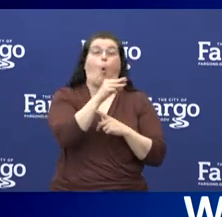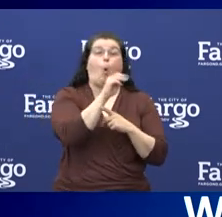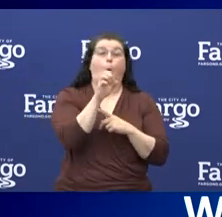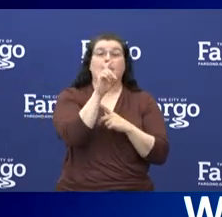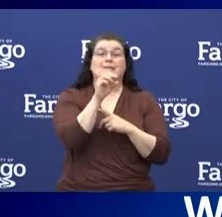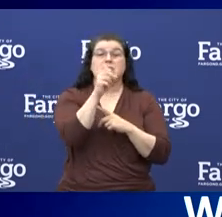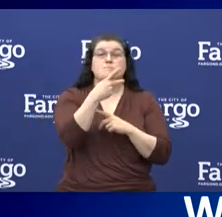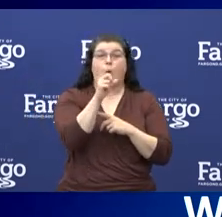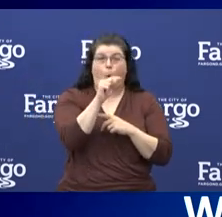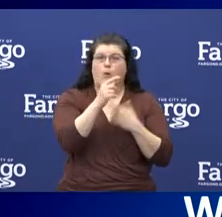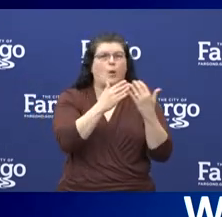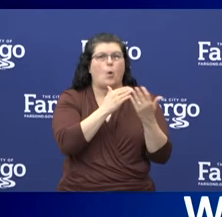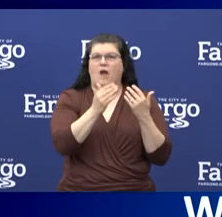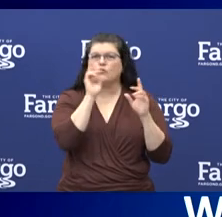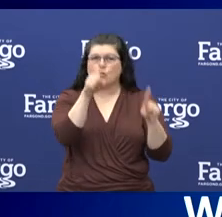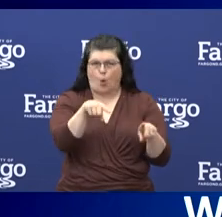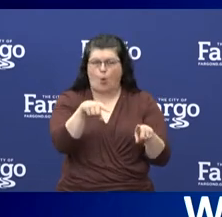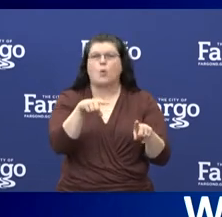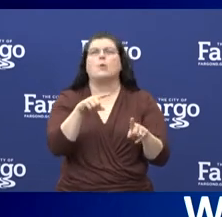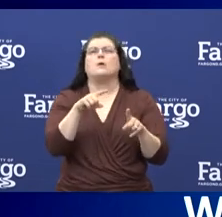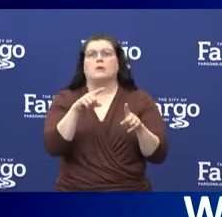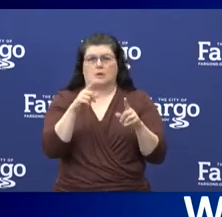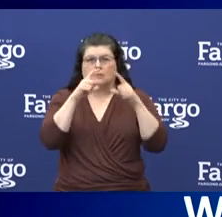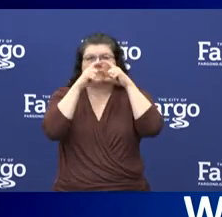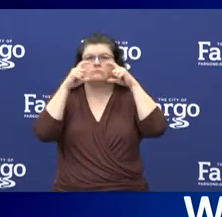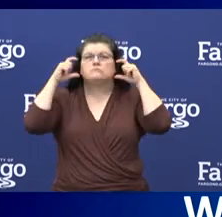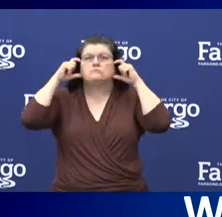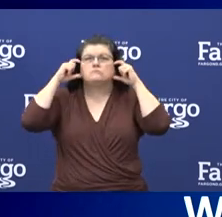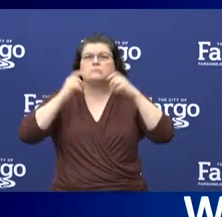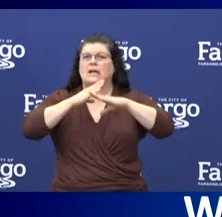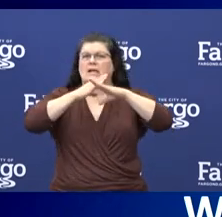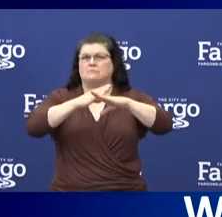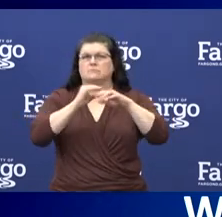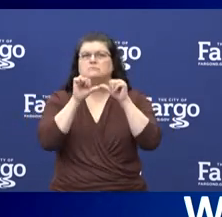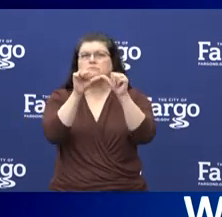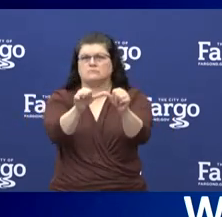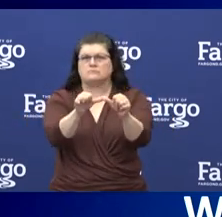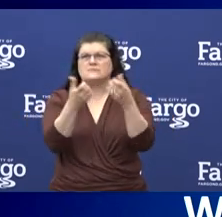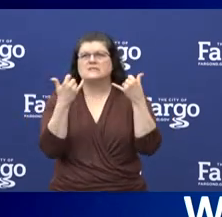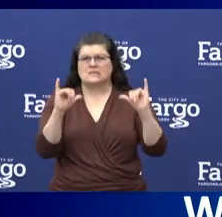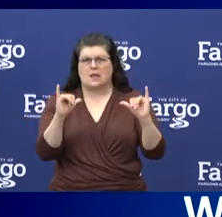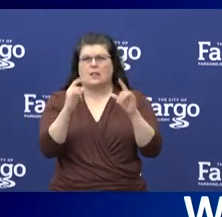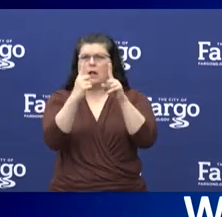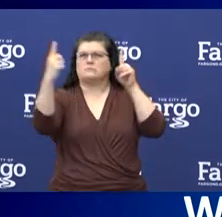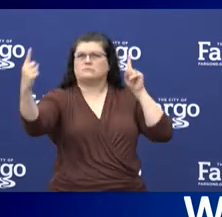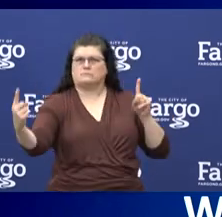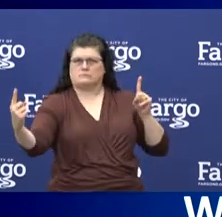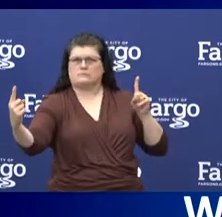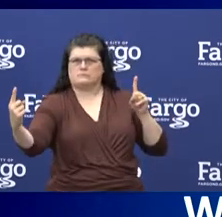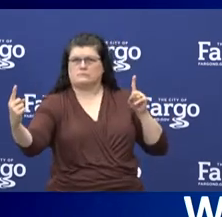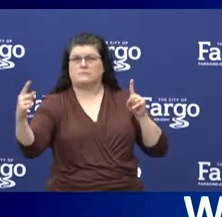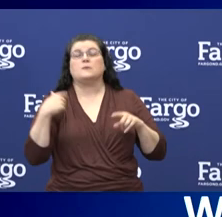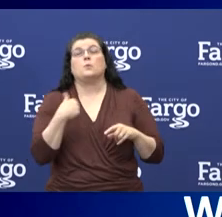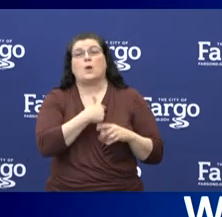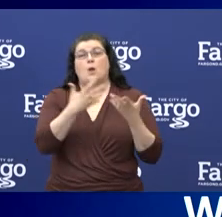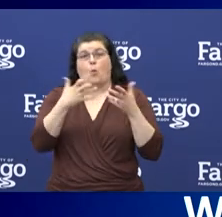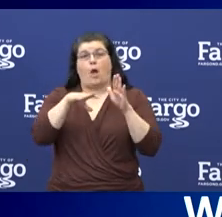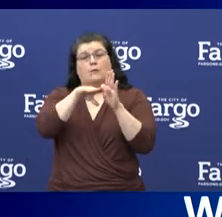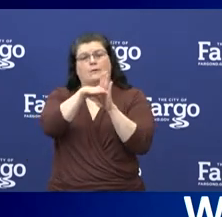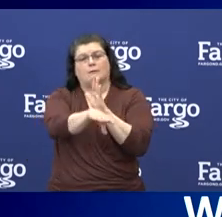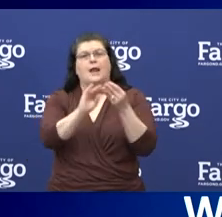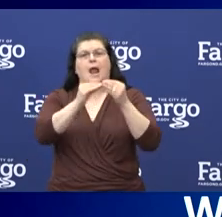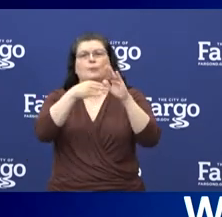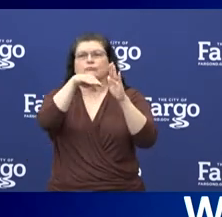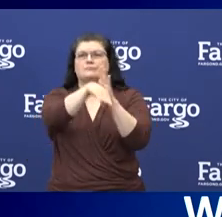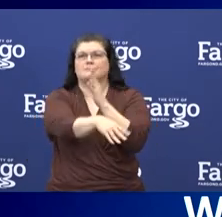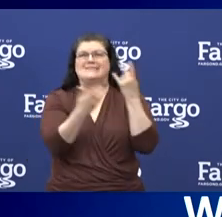mask, social distance. That will very much help us continue to go in a downward trend. And the summer's coming. We're going to want to get out and do the